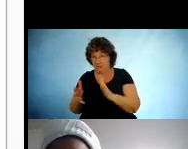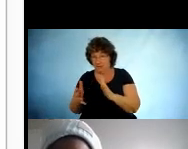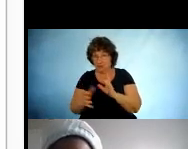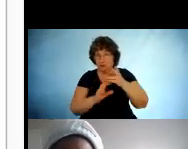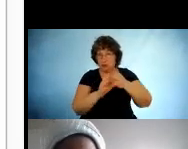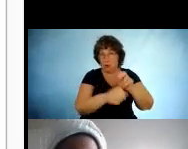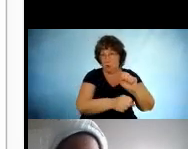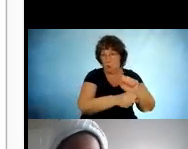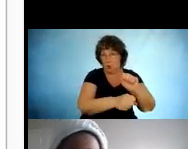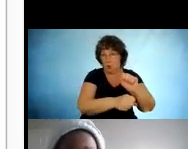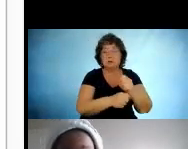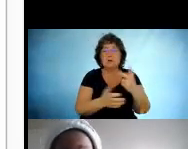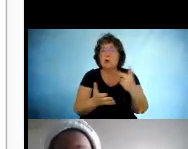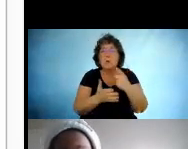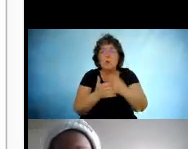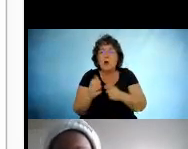would give